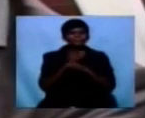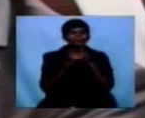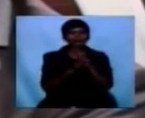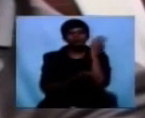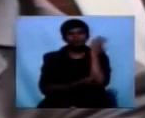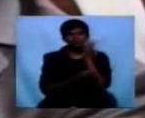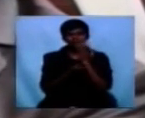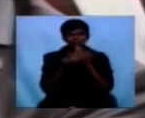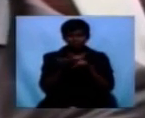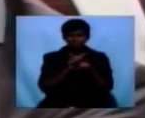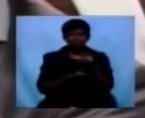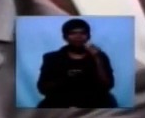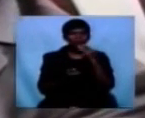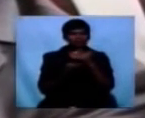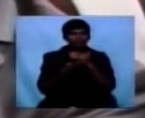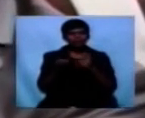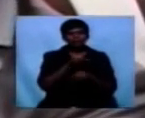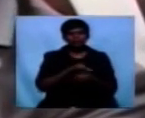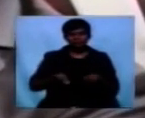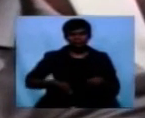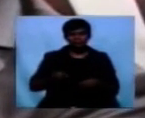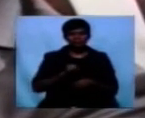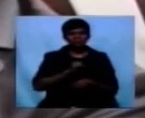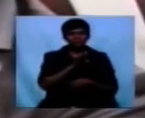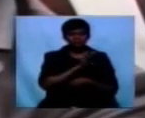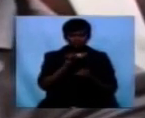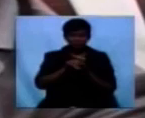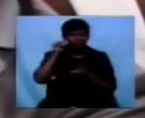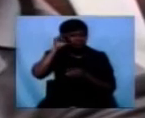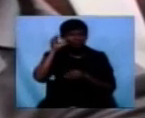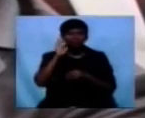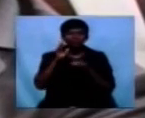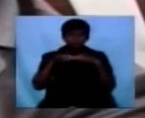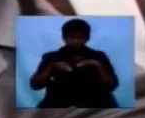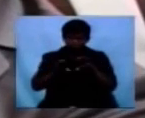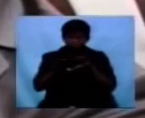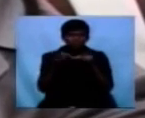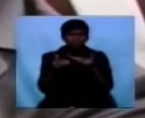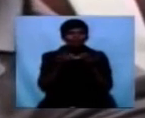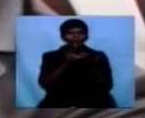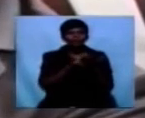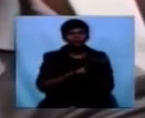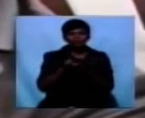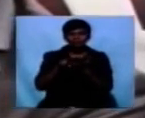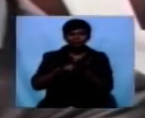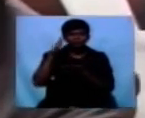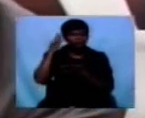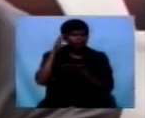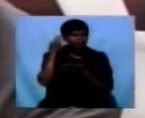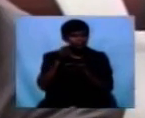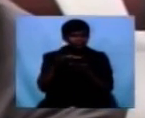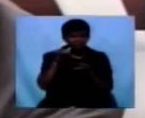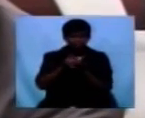the technical part, the members of staff in those ministries will continue, will now begin reporting to the permanent secretary in